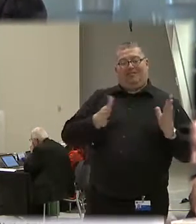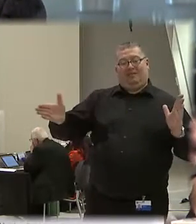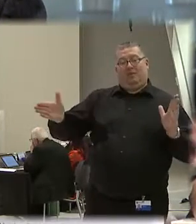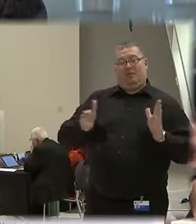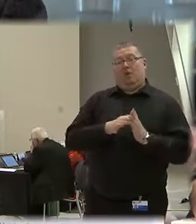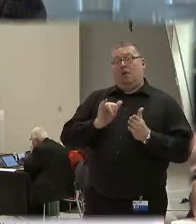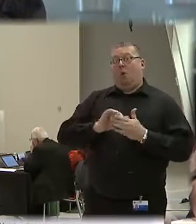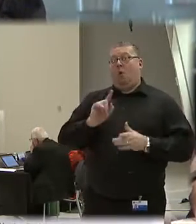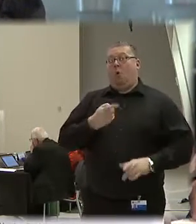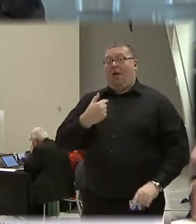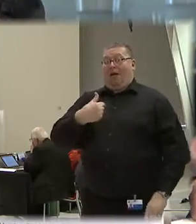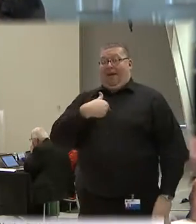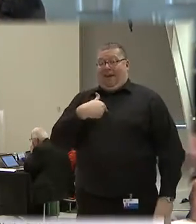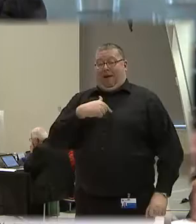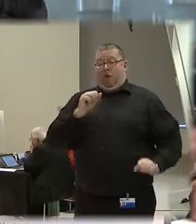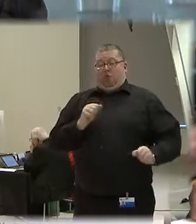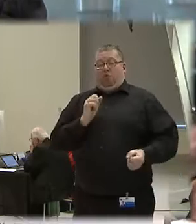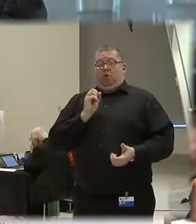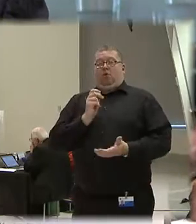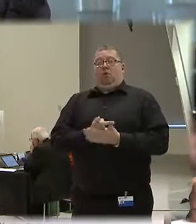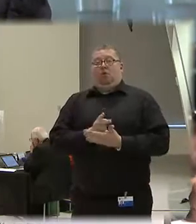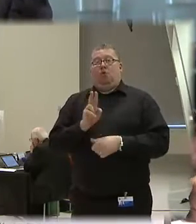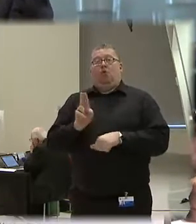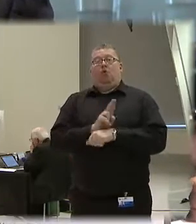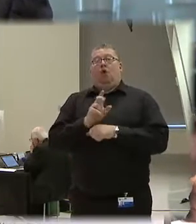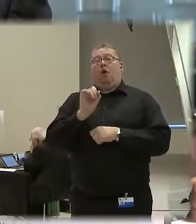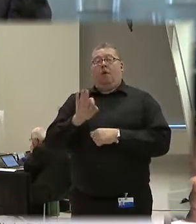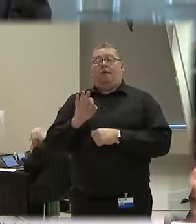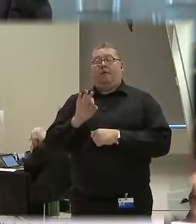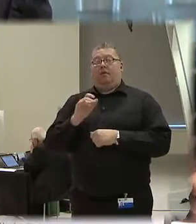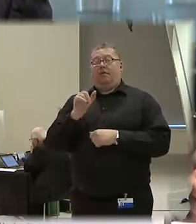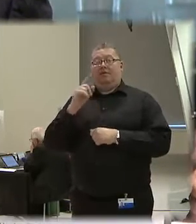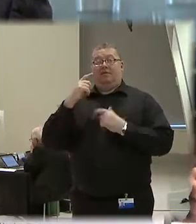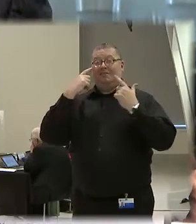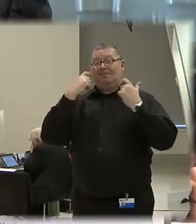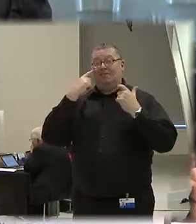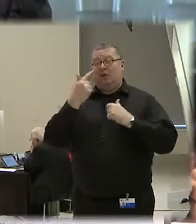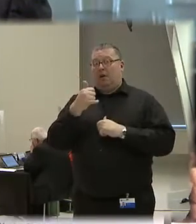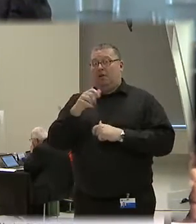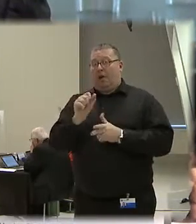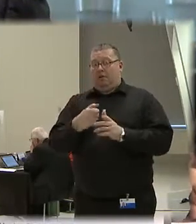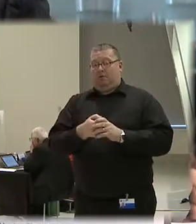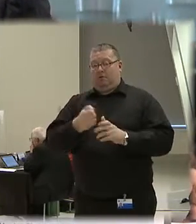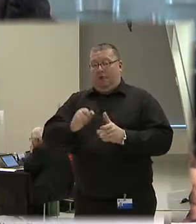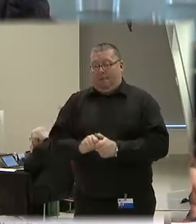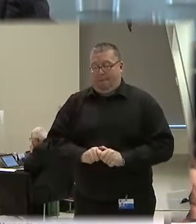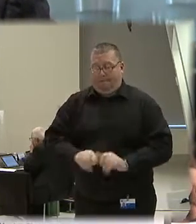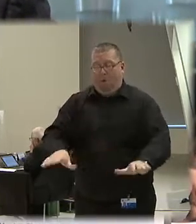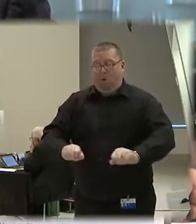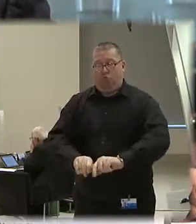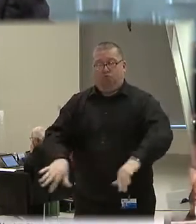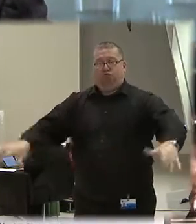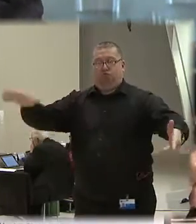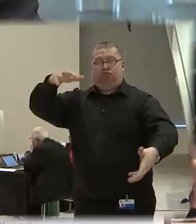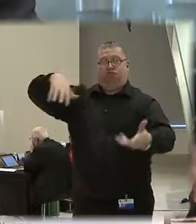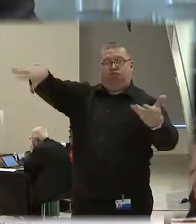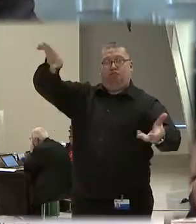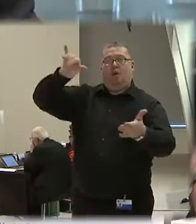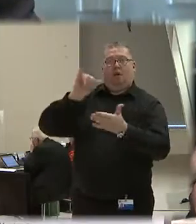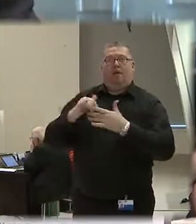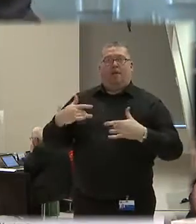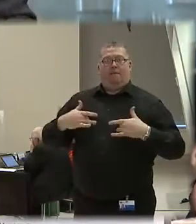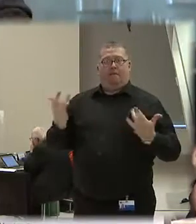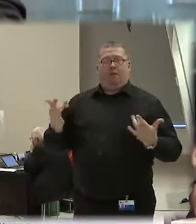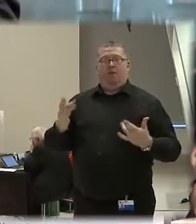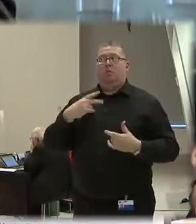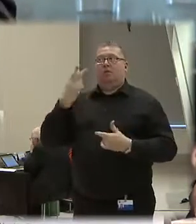only I could authorize the use of tear gas during one of those events. And we also developed